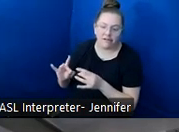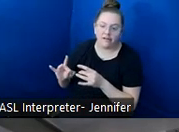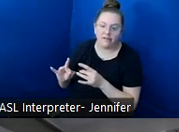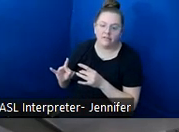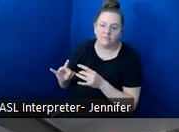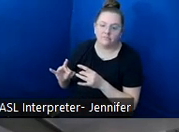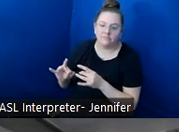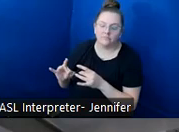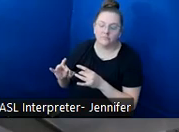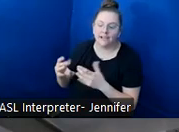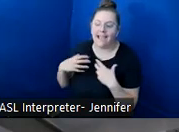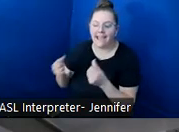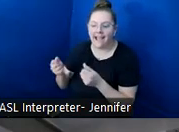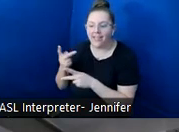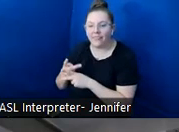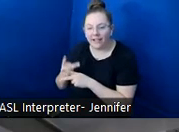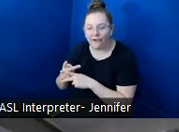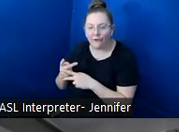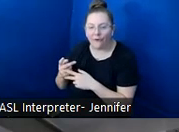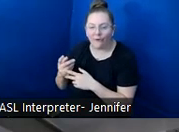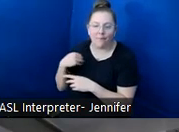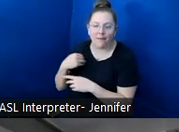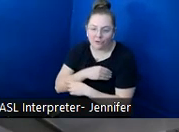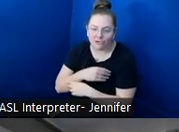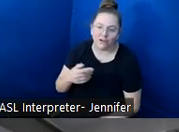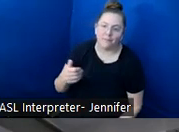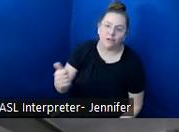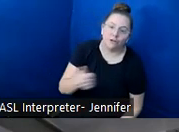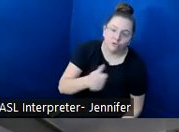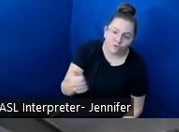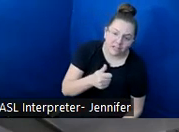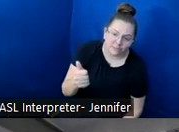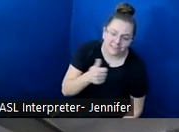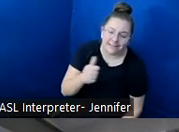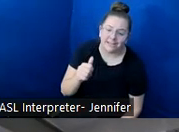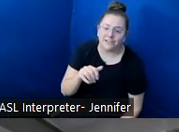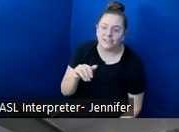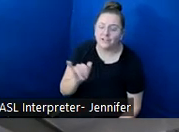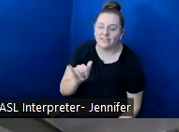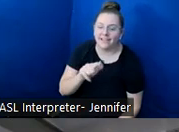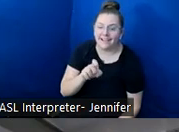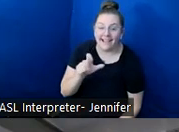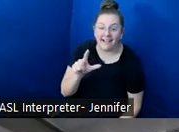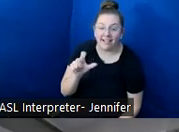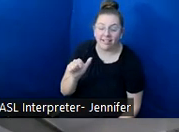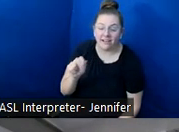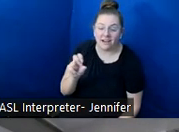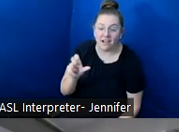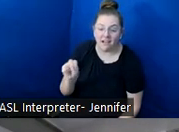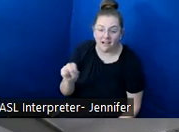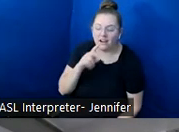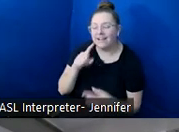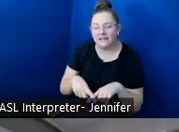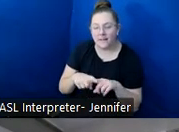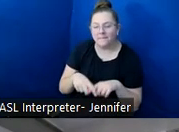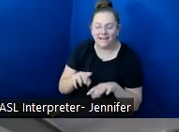health care membership, there's transportation to such things as Al-Anon, and depending on the plan,